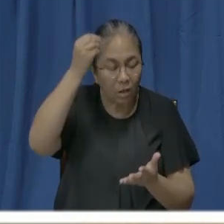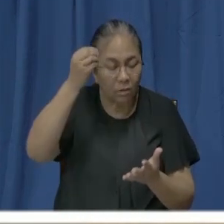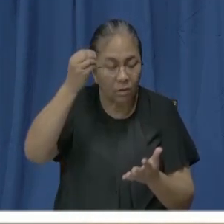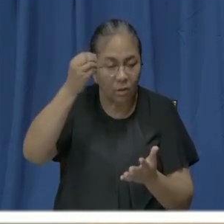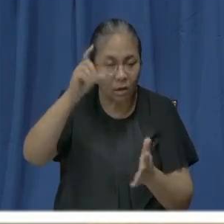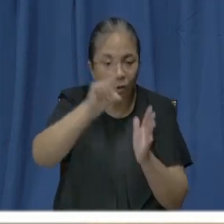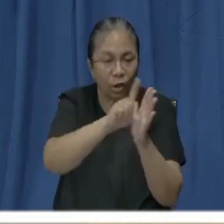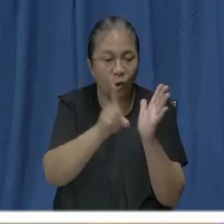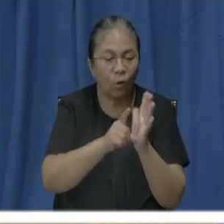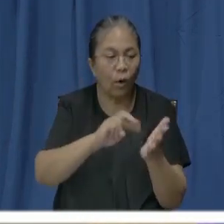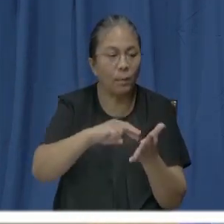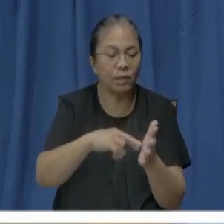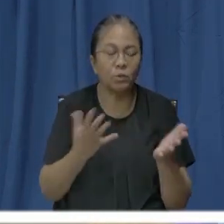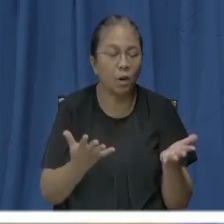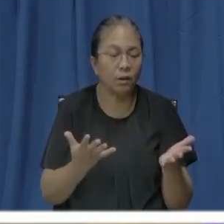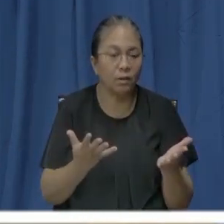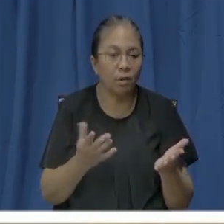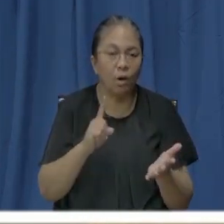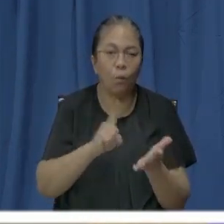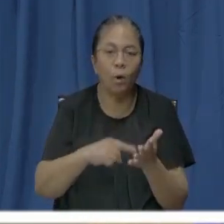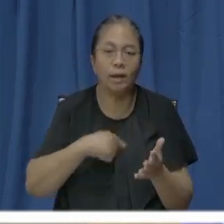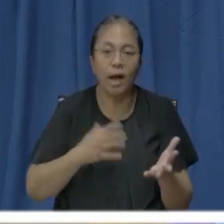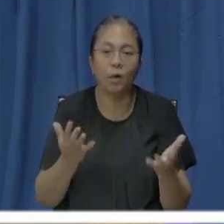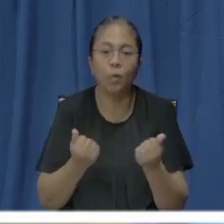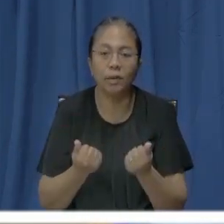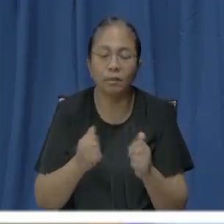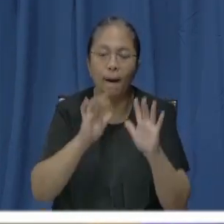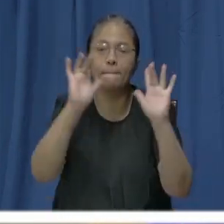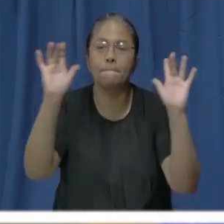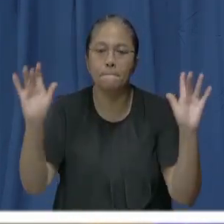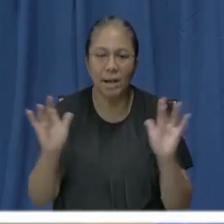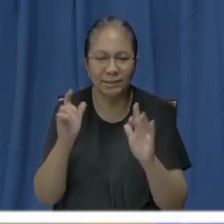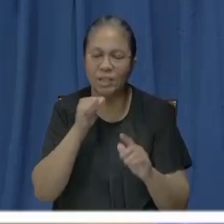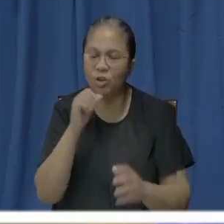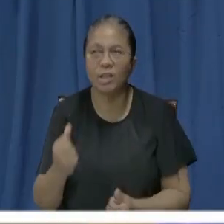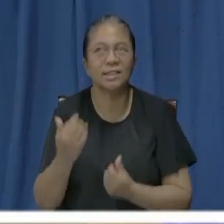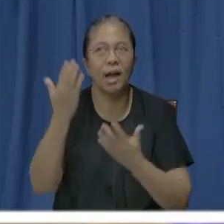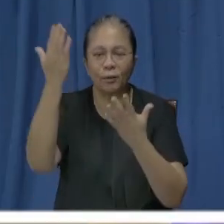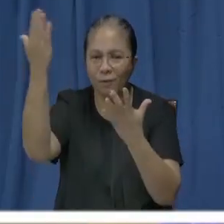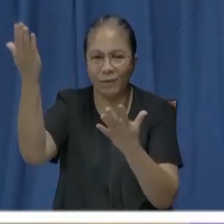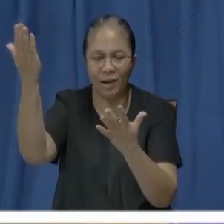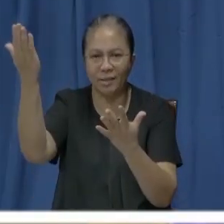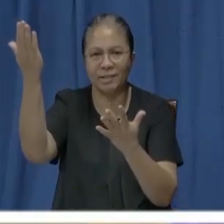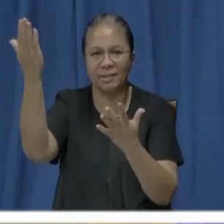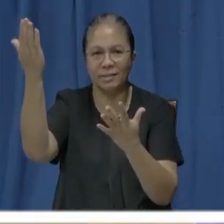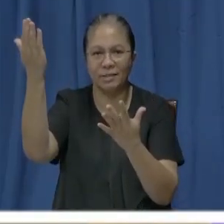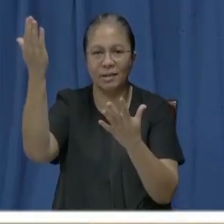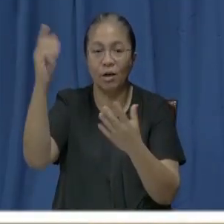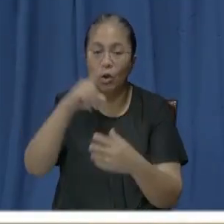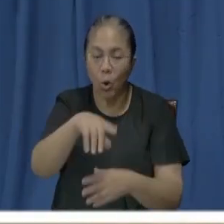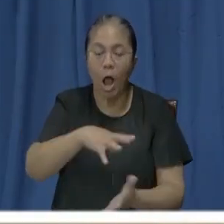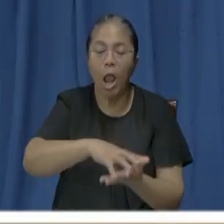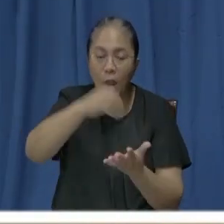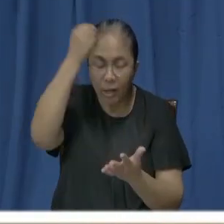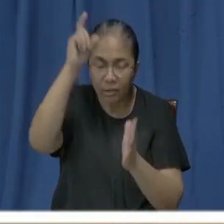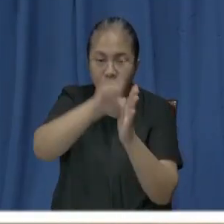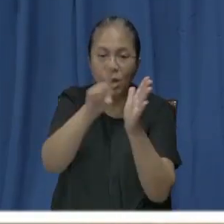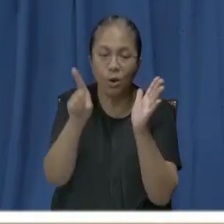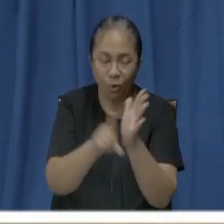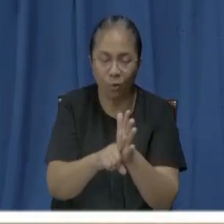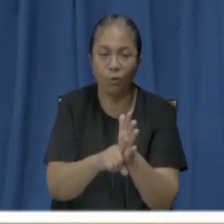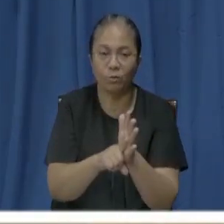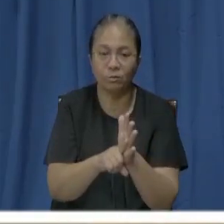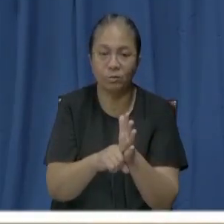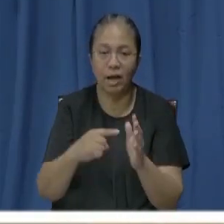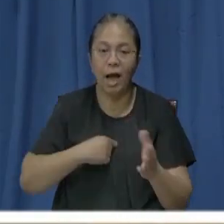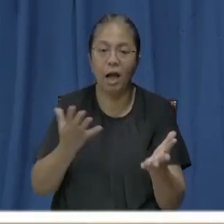is mercy, not sacrifice. Go and learn the meaning of the law. What I want